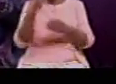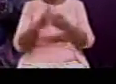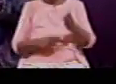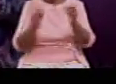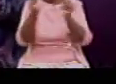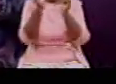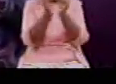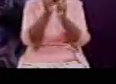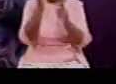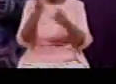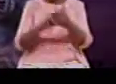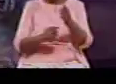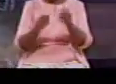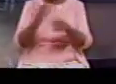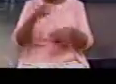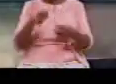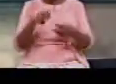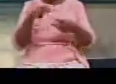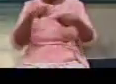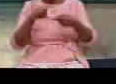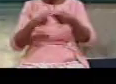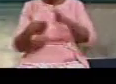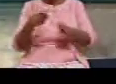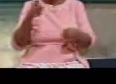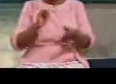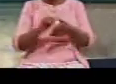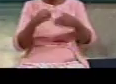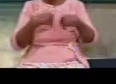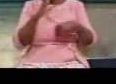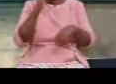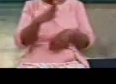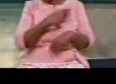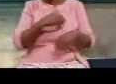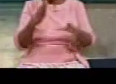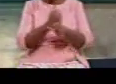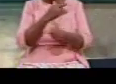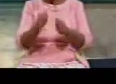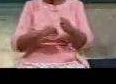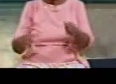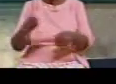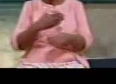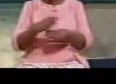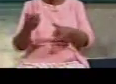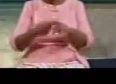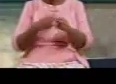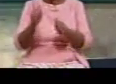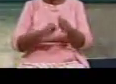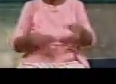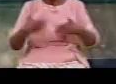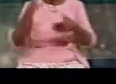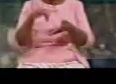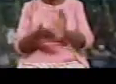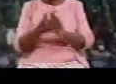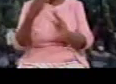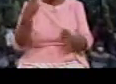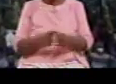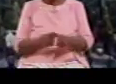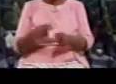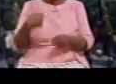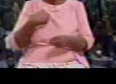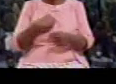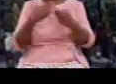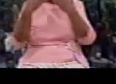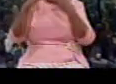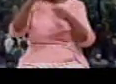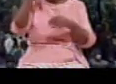what captivity has been there, and roll everything away from every life in Jesus' name. We thank you